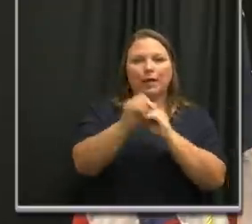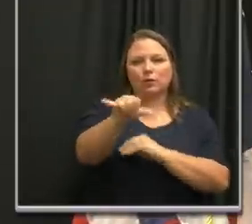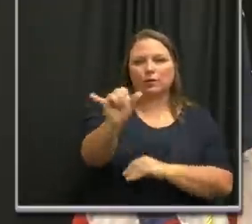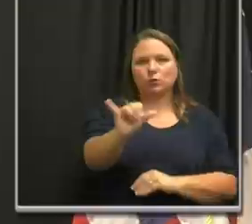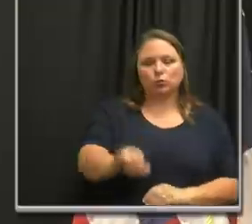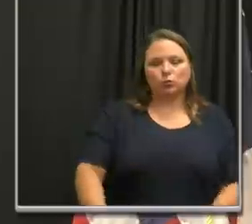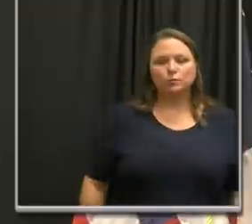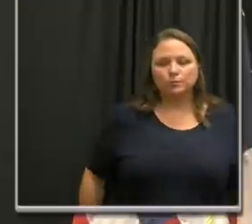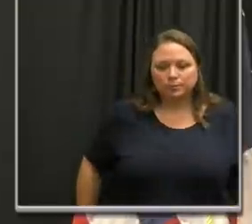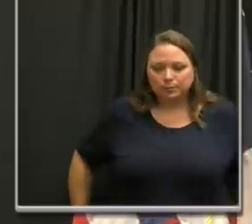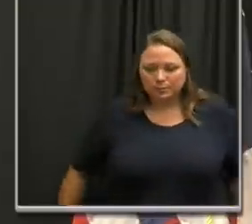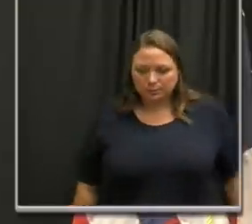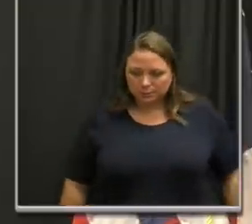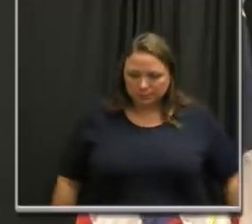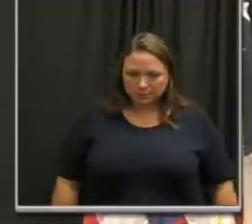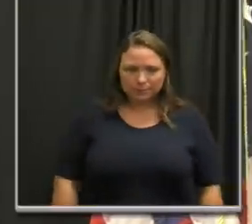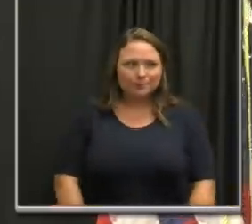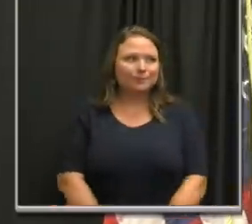Thank you.